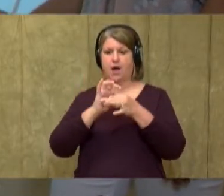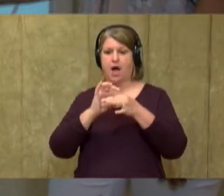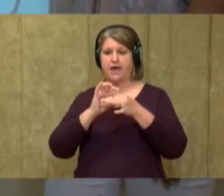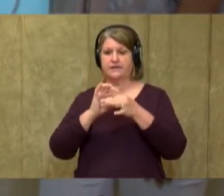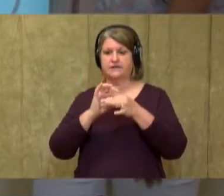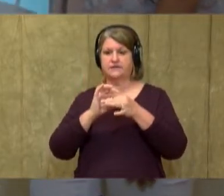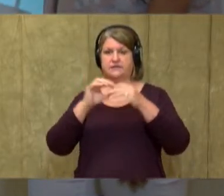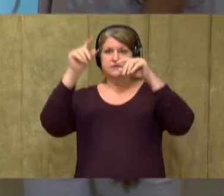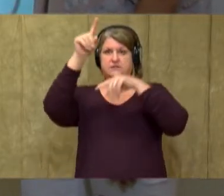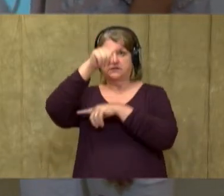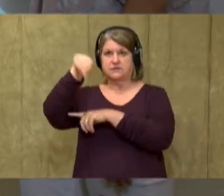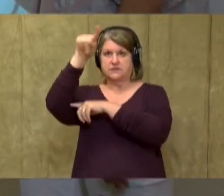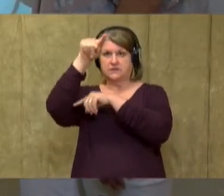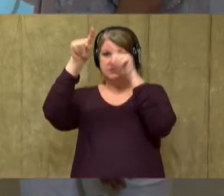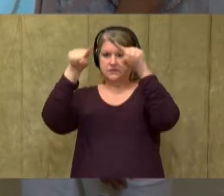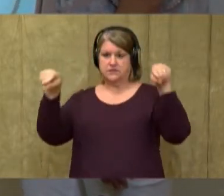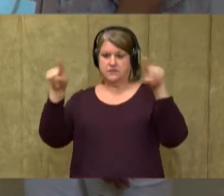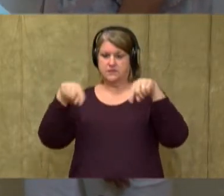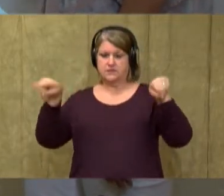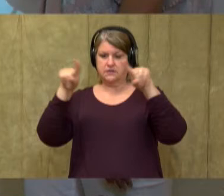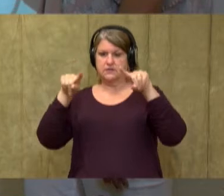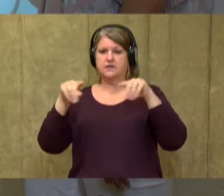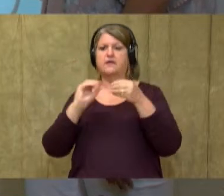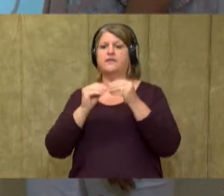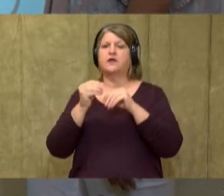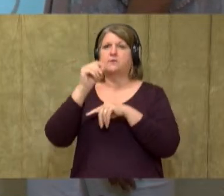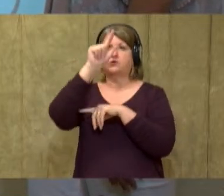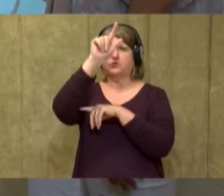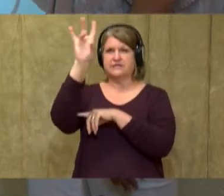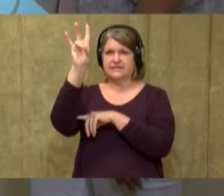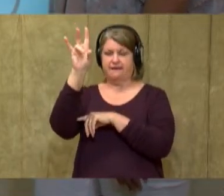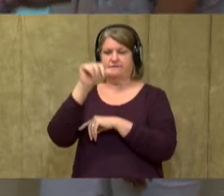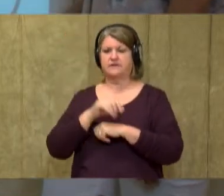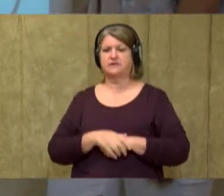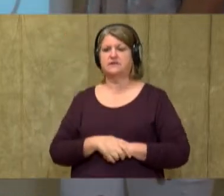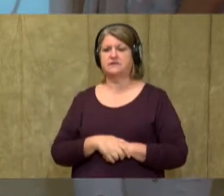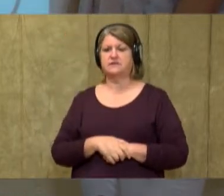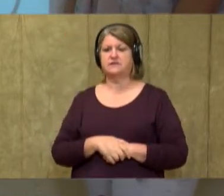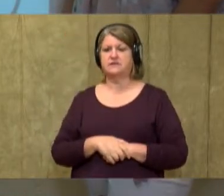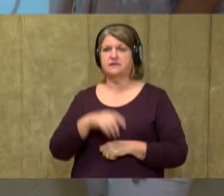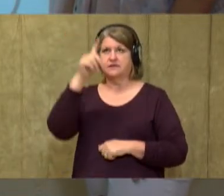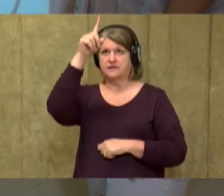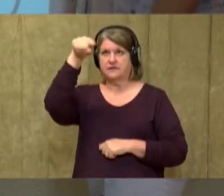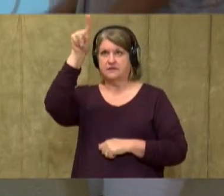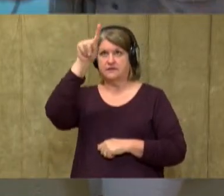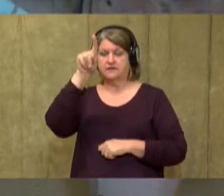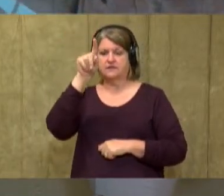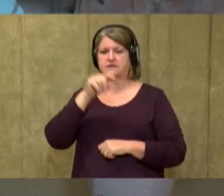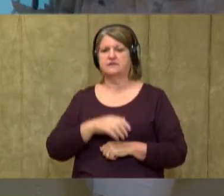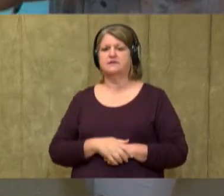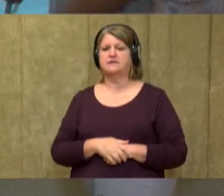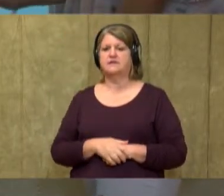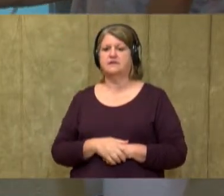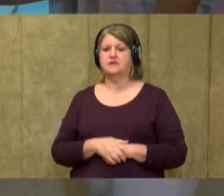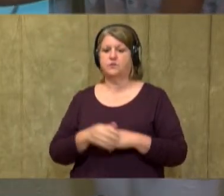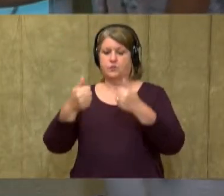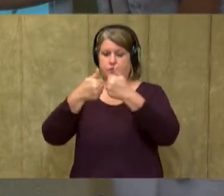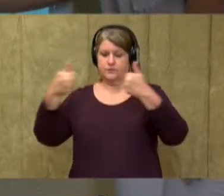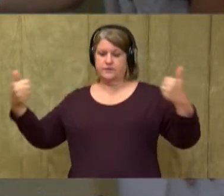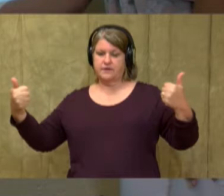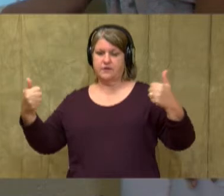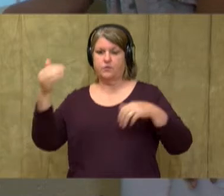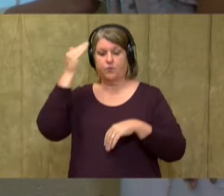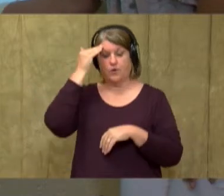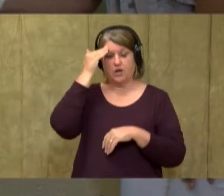had, we're going to put the number 27 in our number bond. When we break it up, we